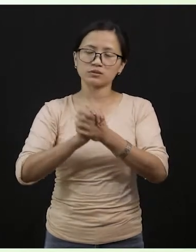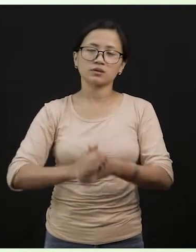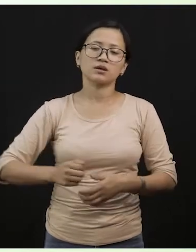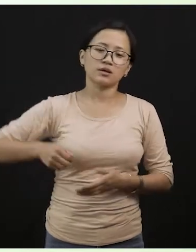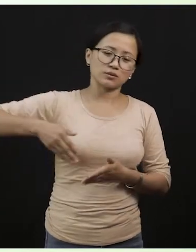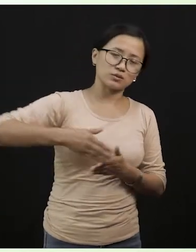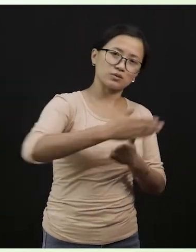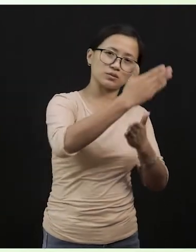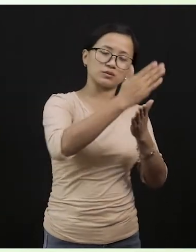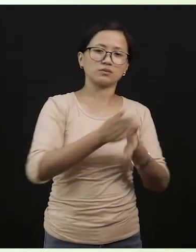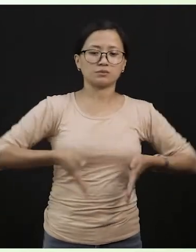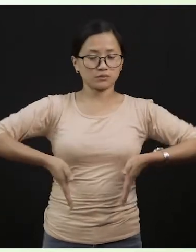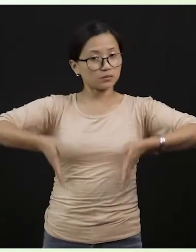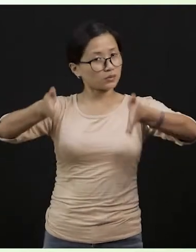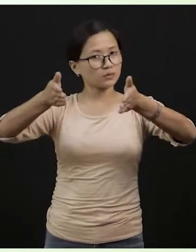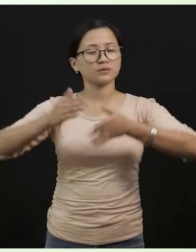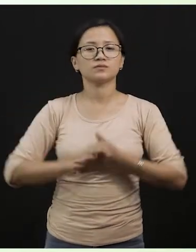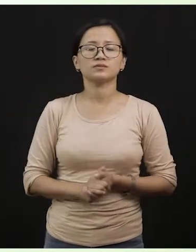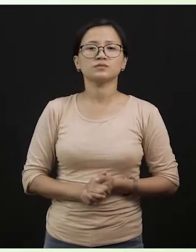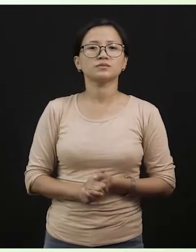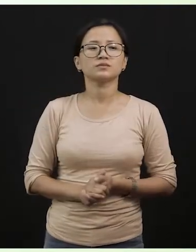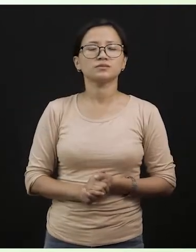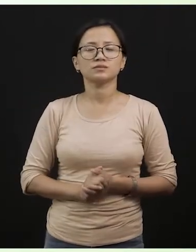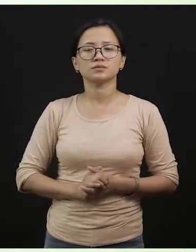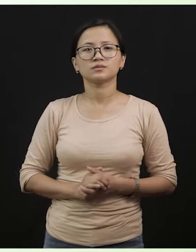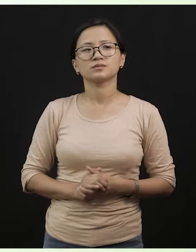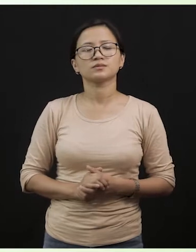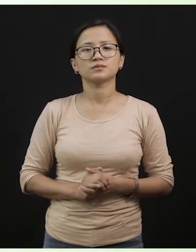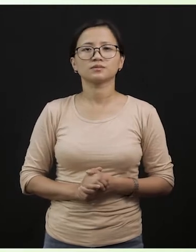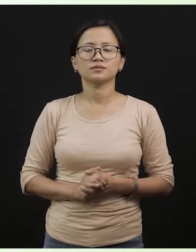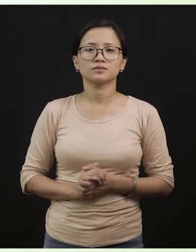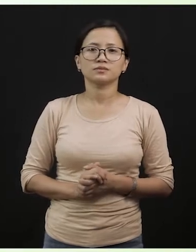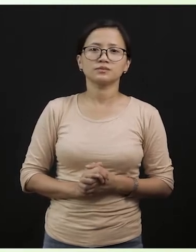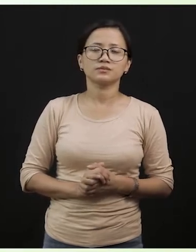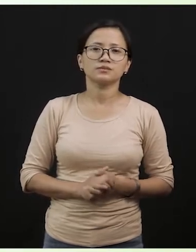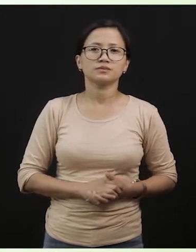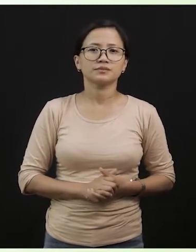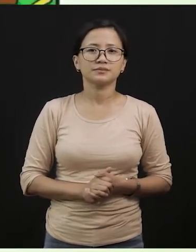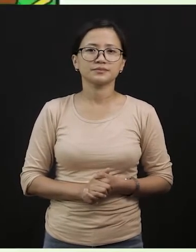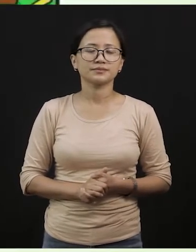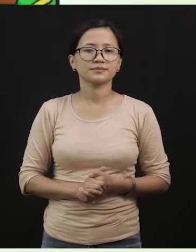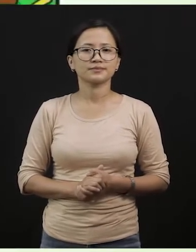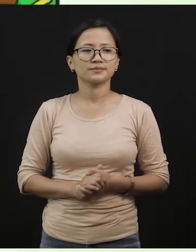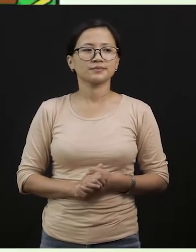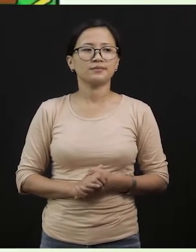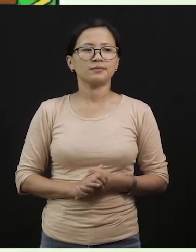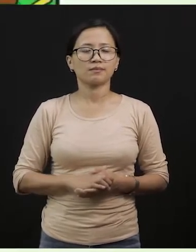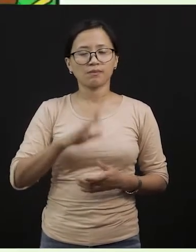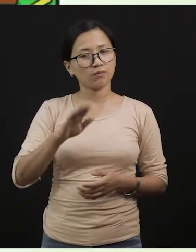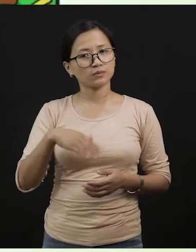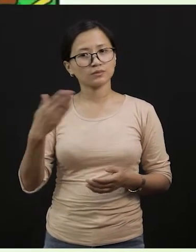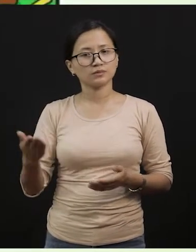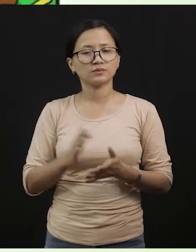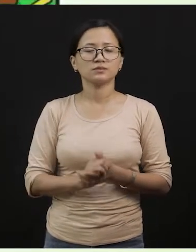the road while they are finding it difficult to cross the road. Yes, exactly, that's what you can do. And another thing